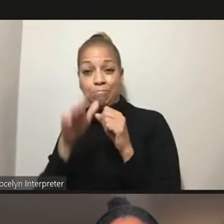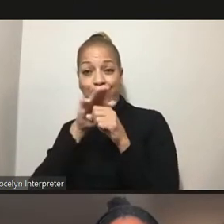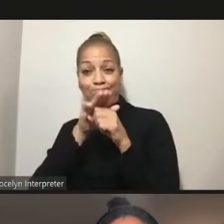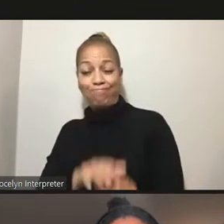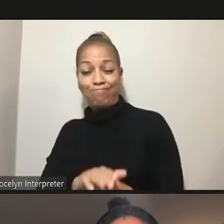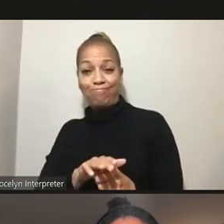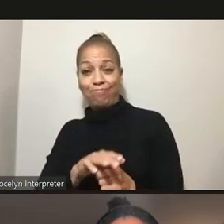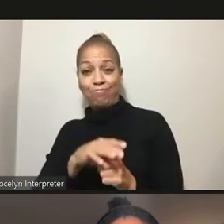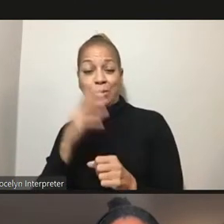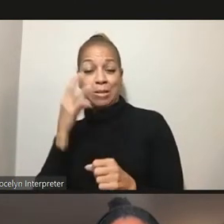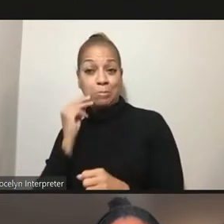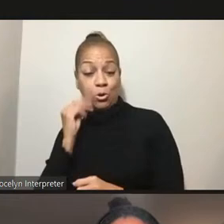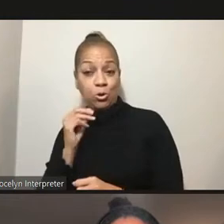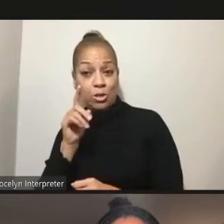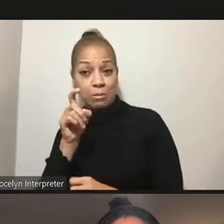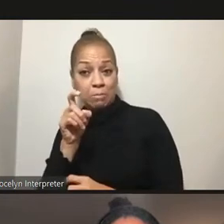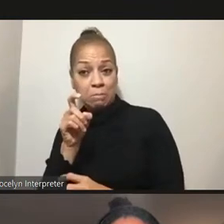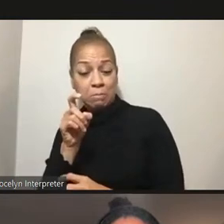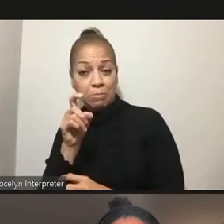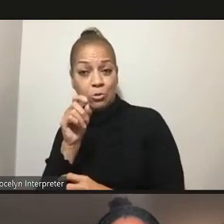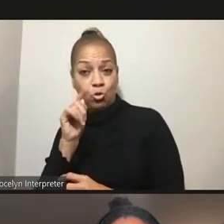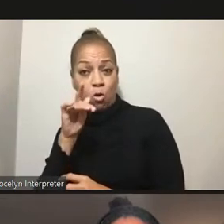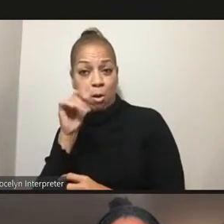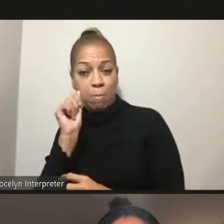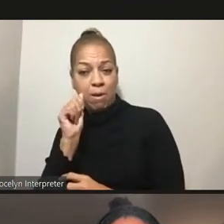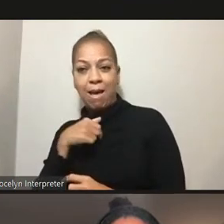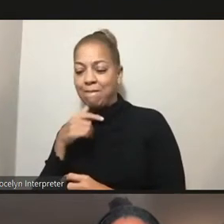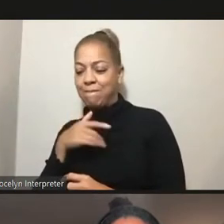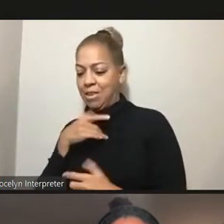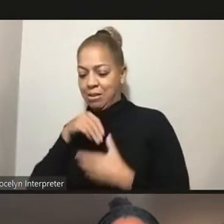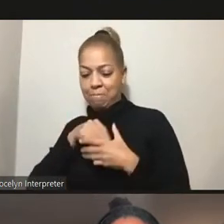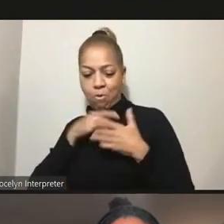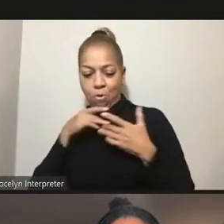And I'm feeling it in my heart. It's emanating.